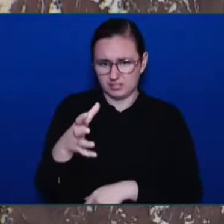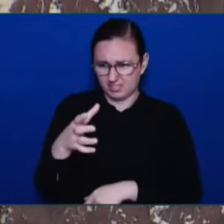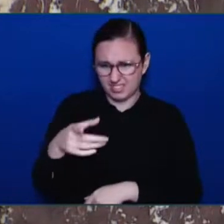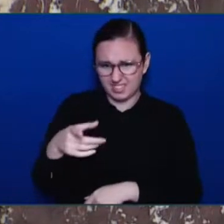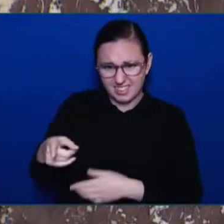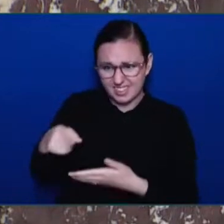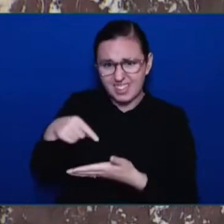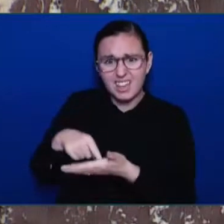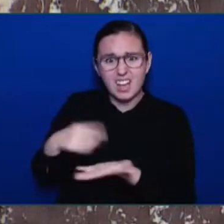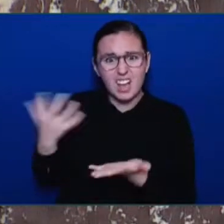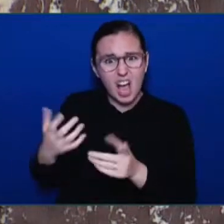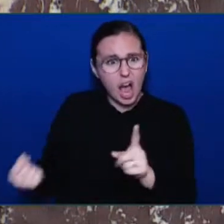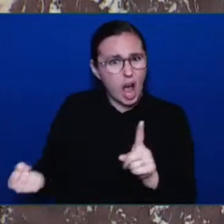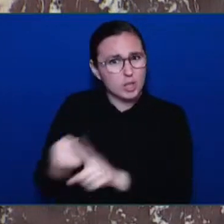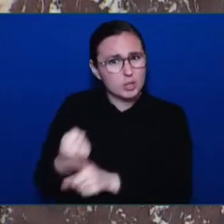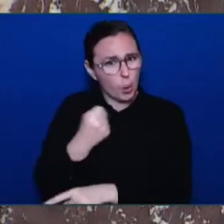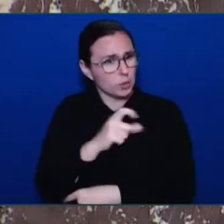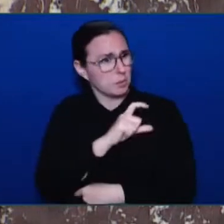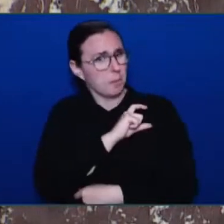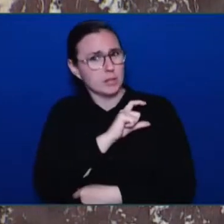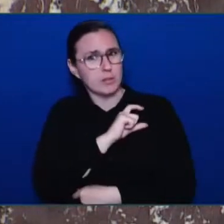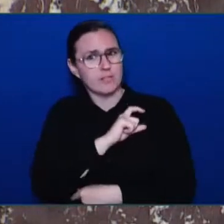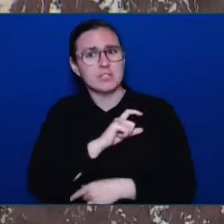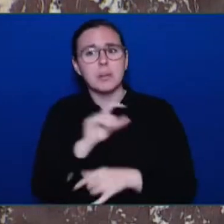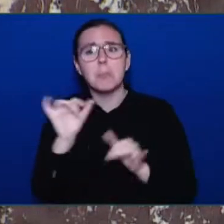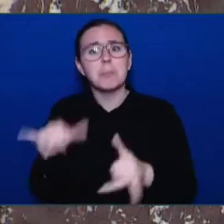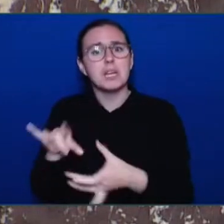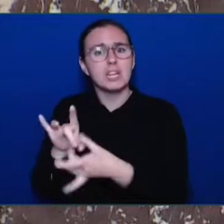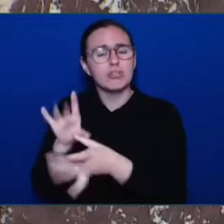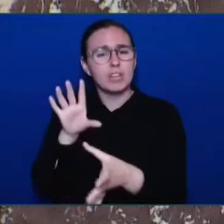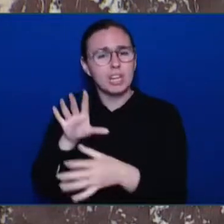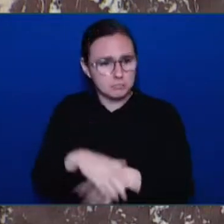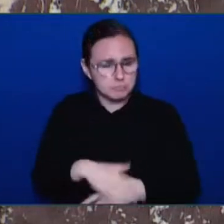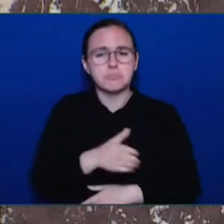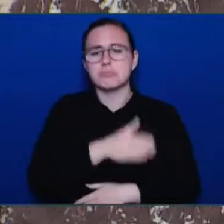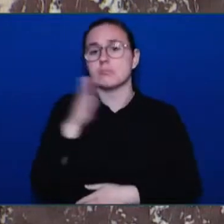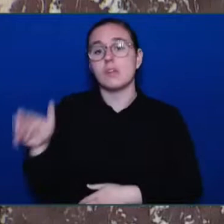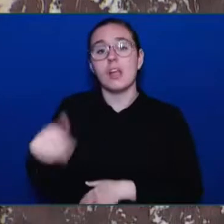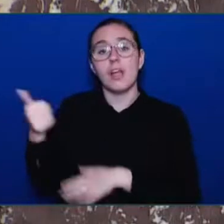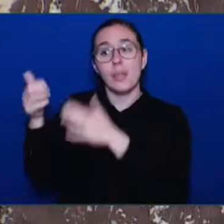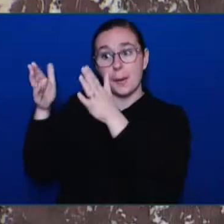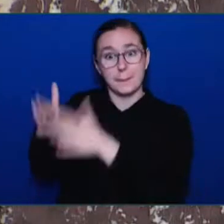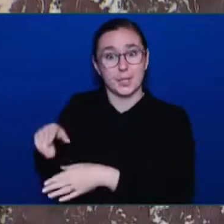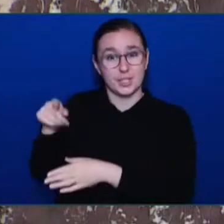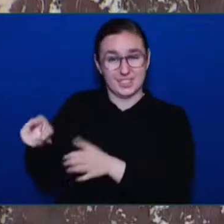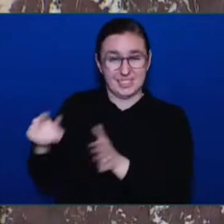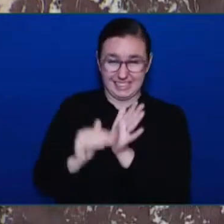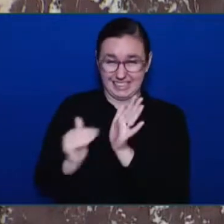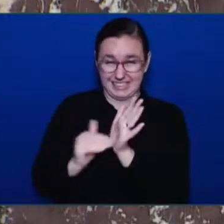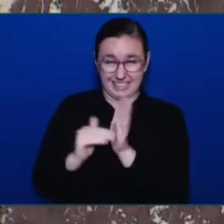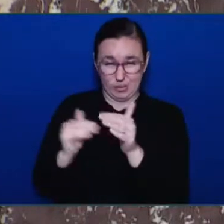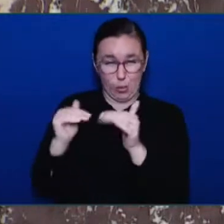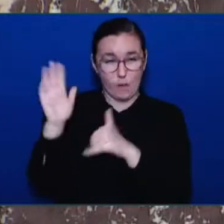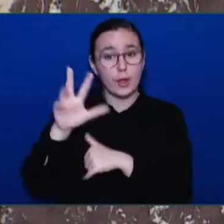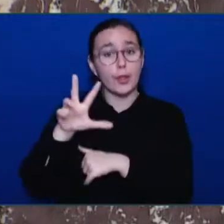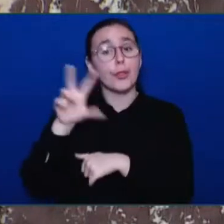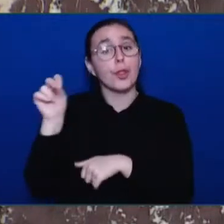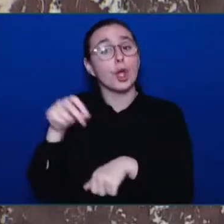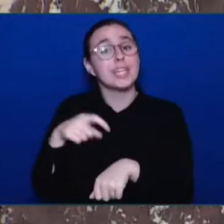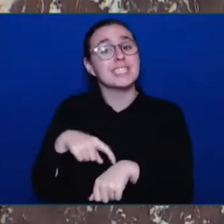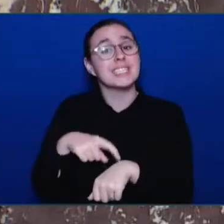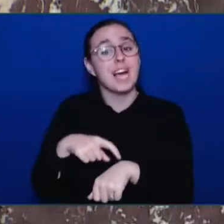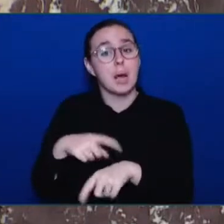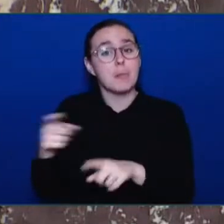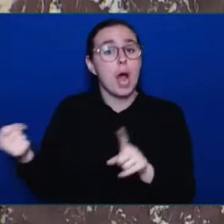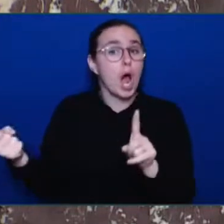with 30 convictions for assault and assault with a weapon, released and reoffends just 2 hours later.